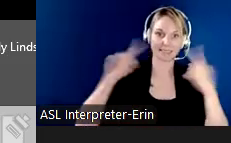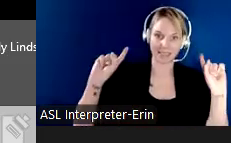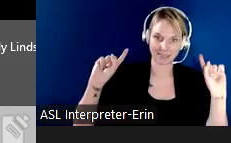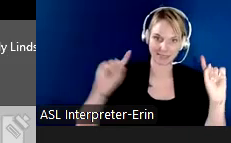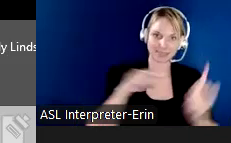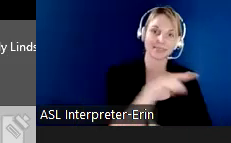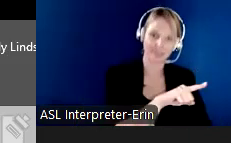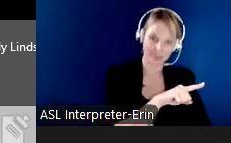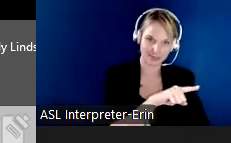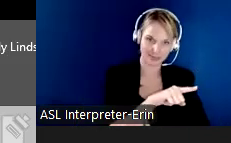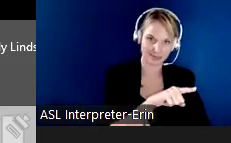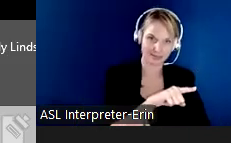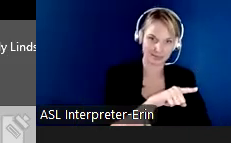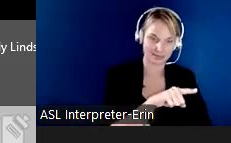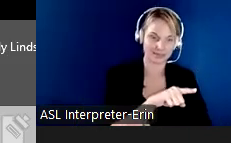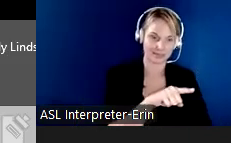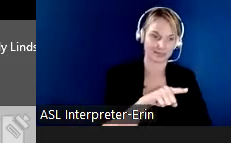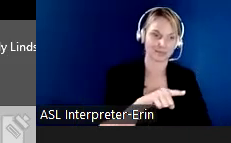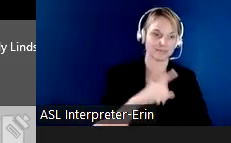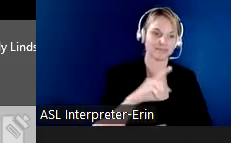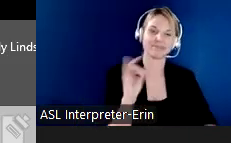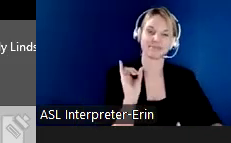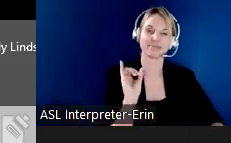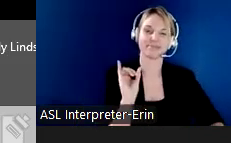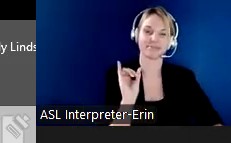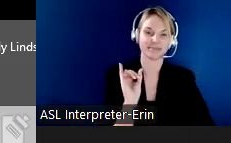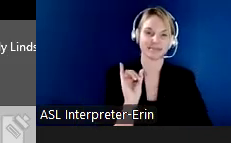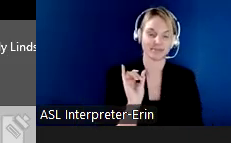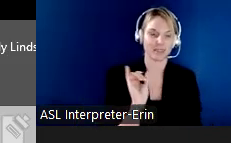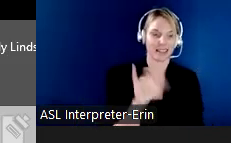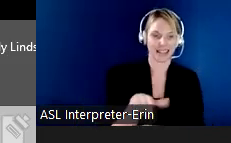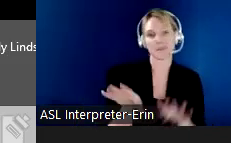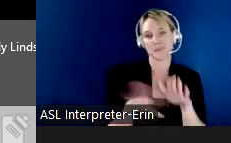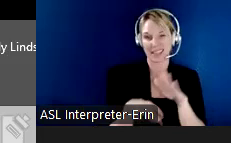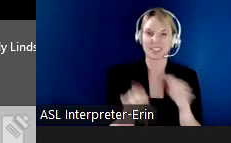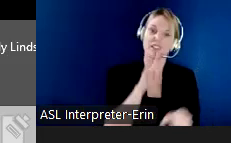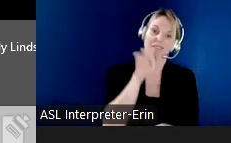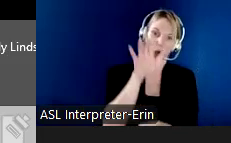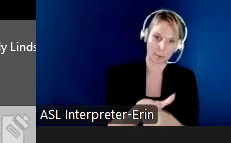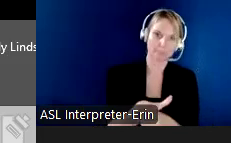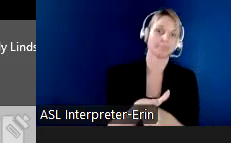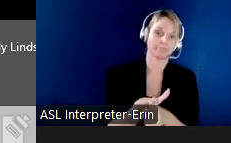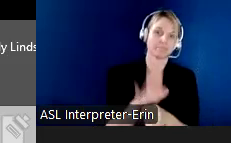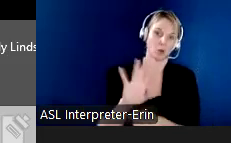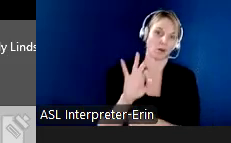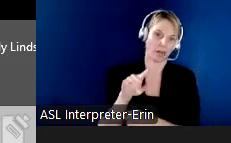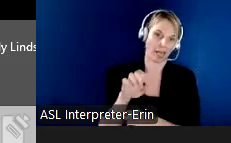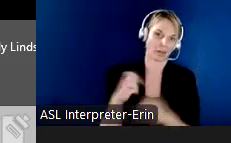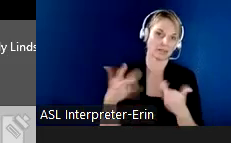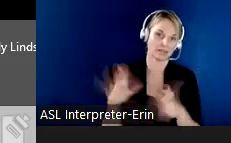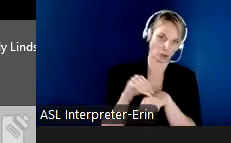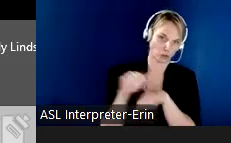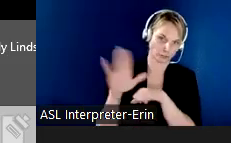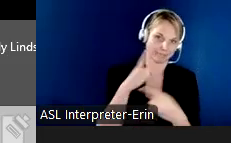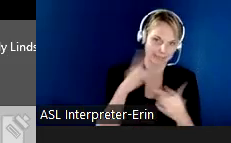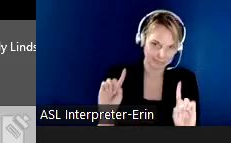below. Um, and that will basically confirm for you that the file has been successfully sent. You